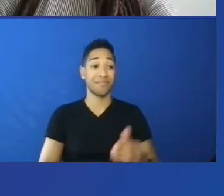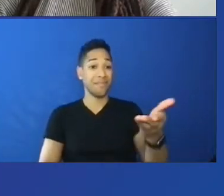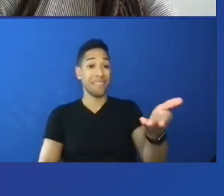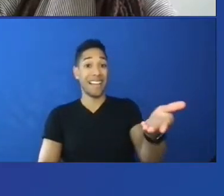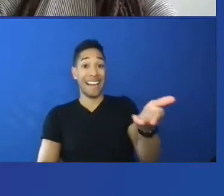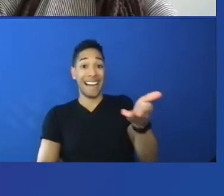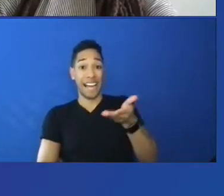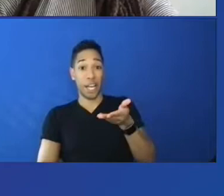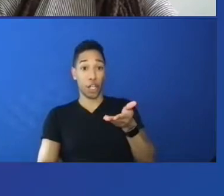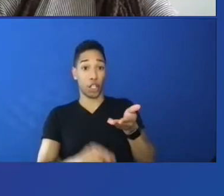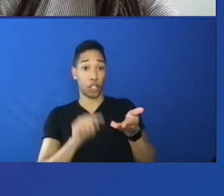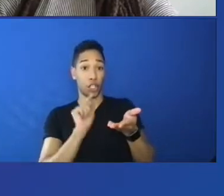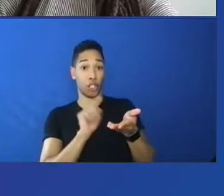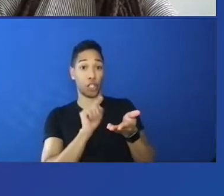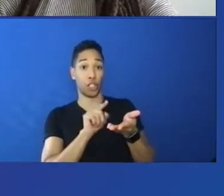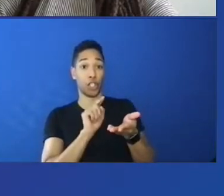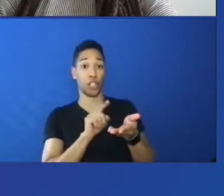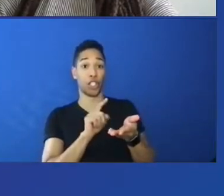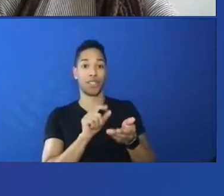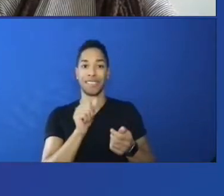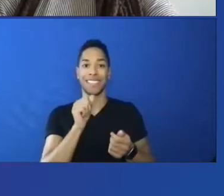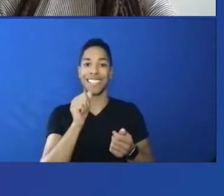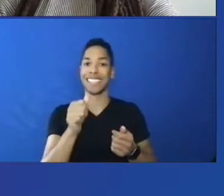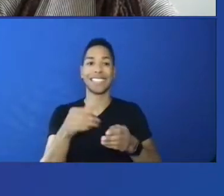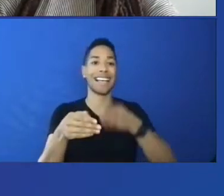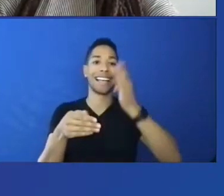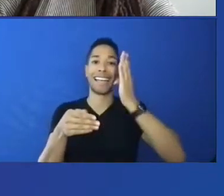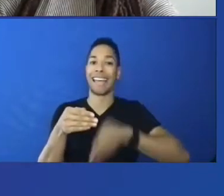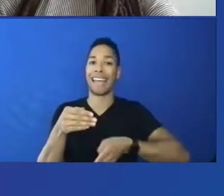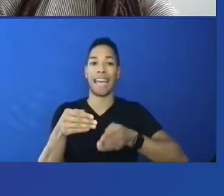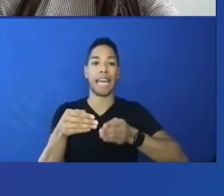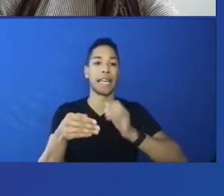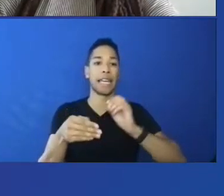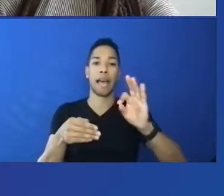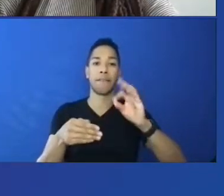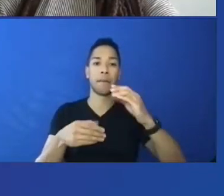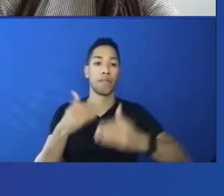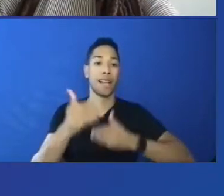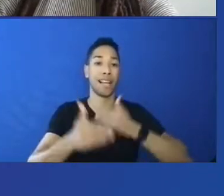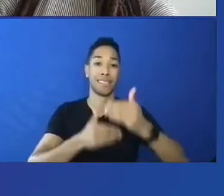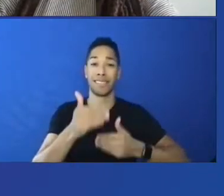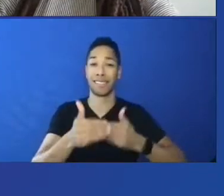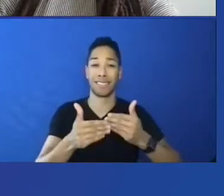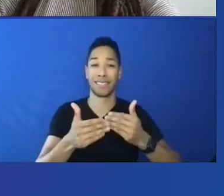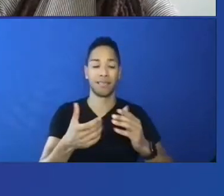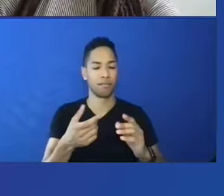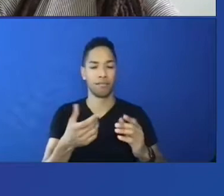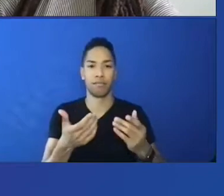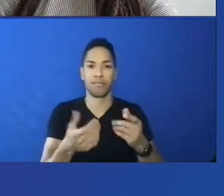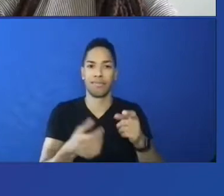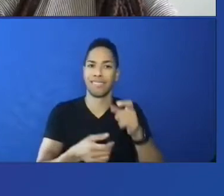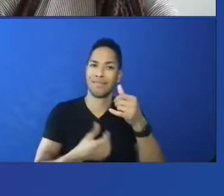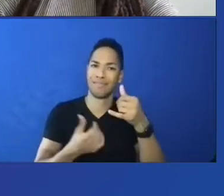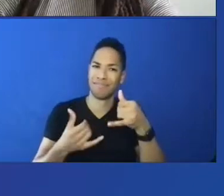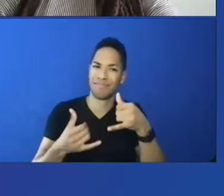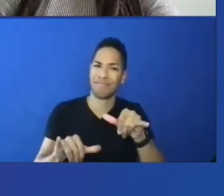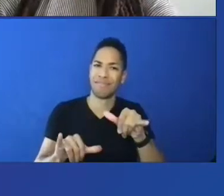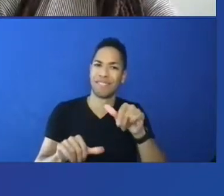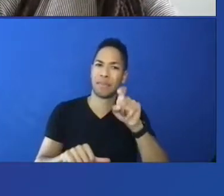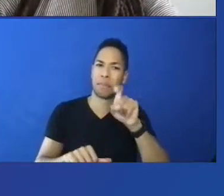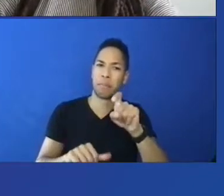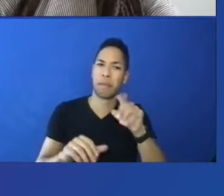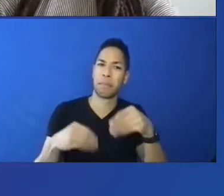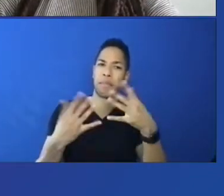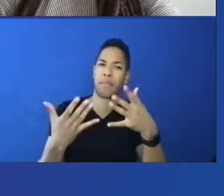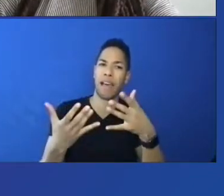itself is not the endpoint of the process, because there needs to be continual